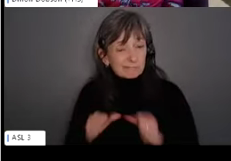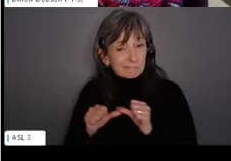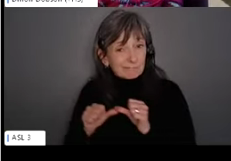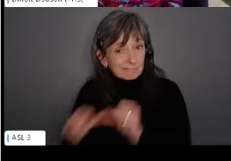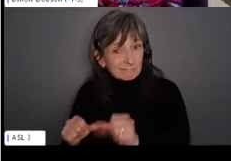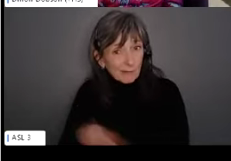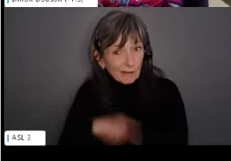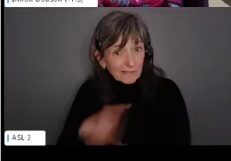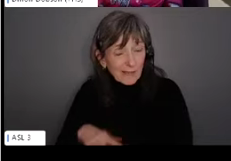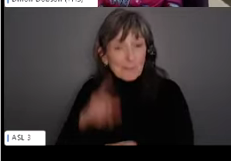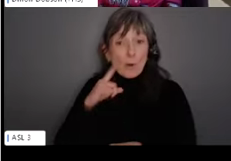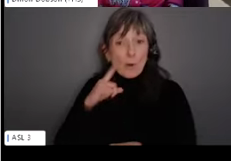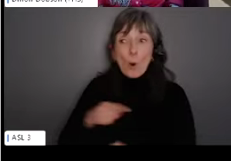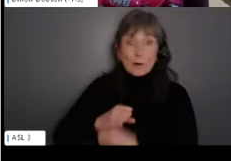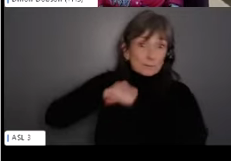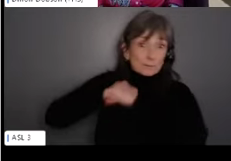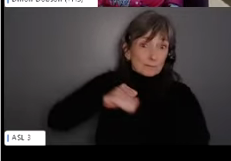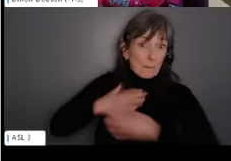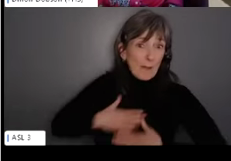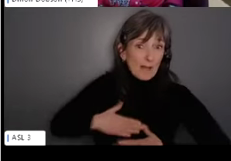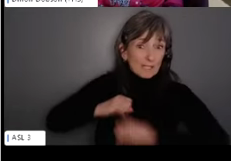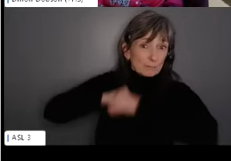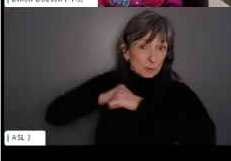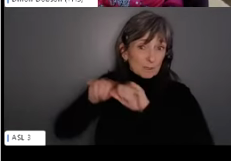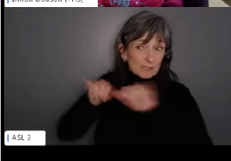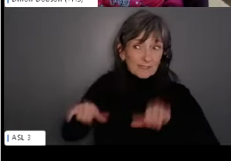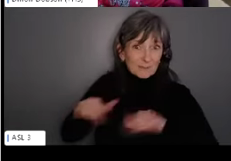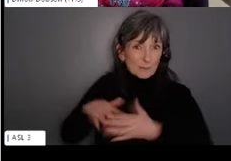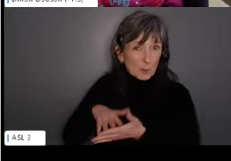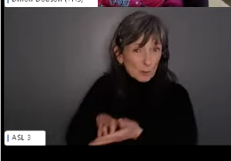immunity or immune systems, the conditions,